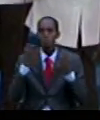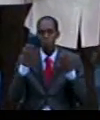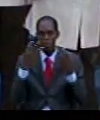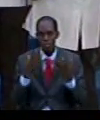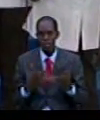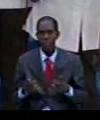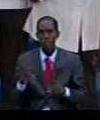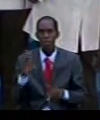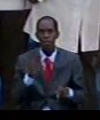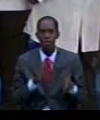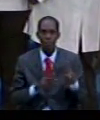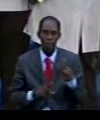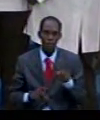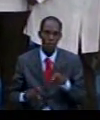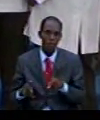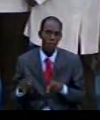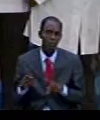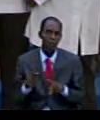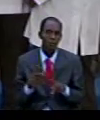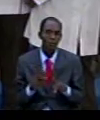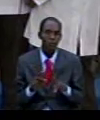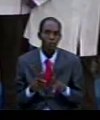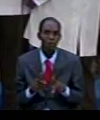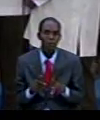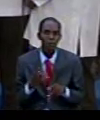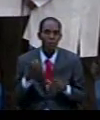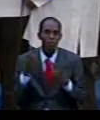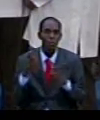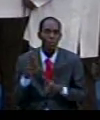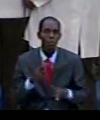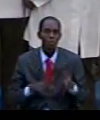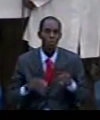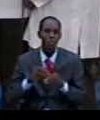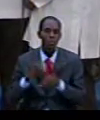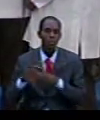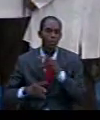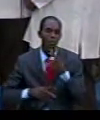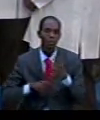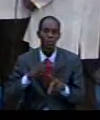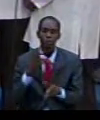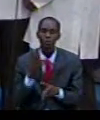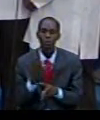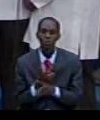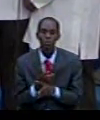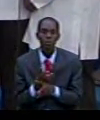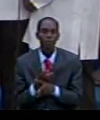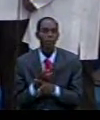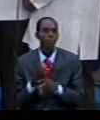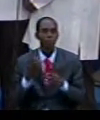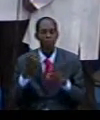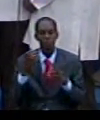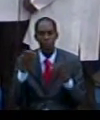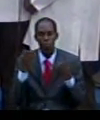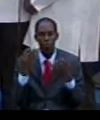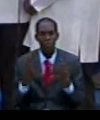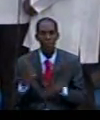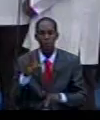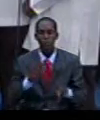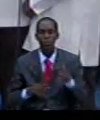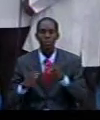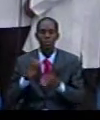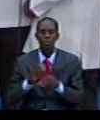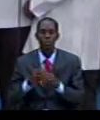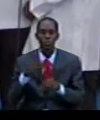Sing many people in the world. Sing many saying many people in